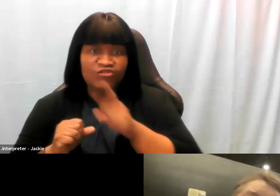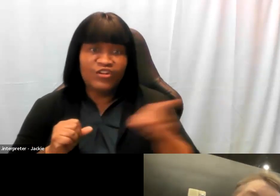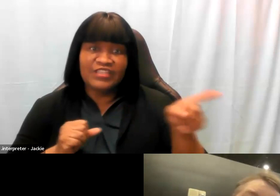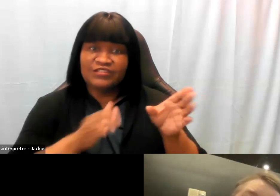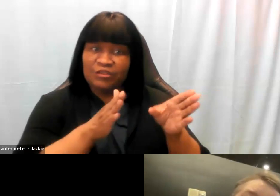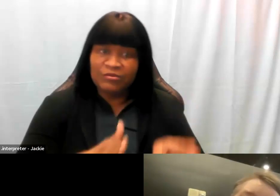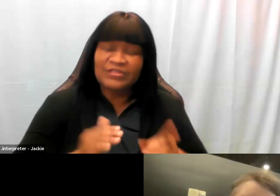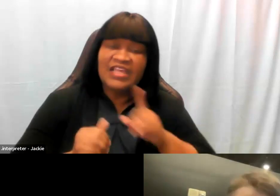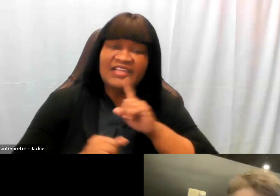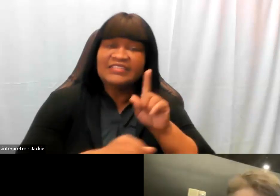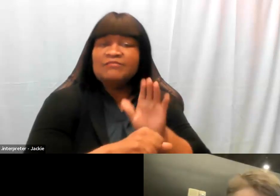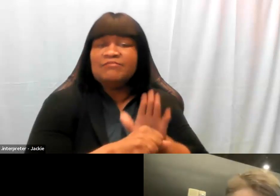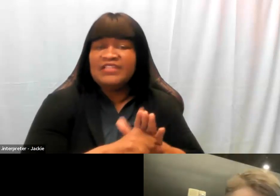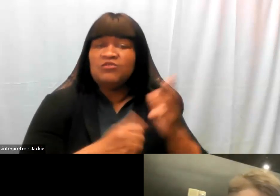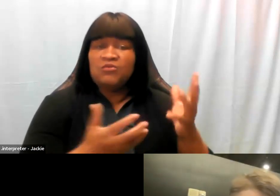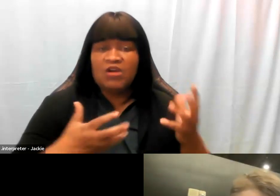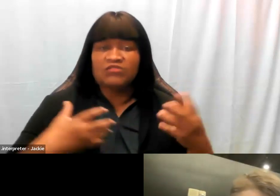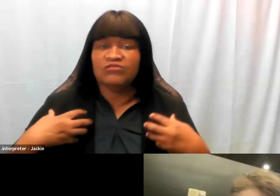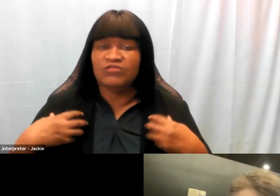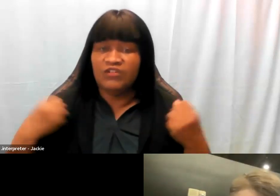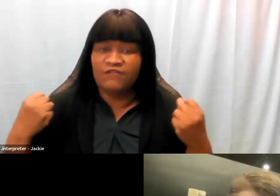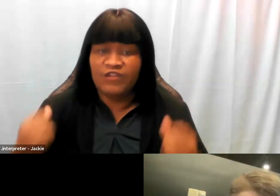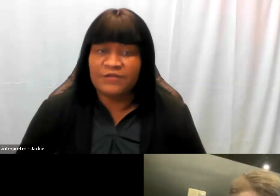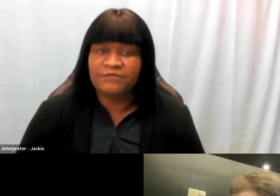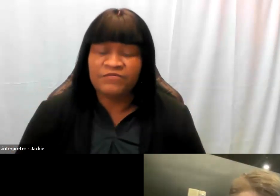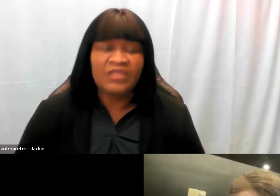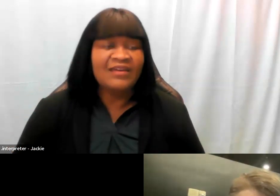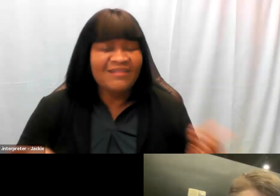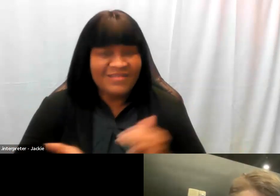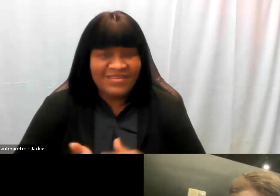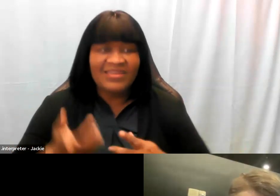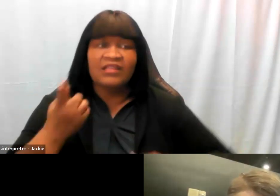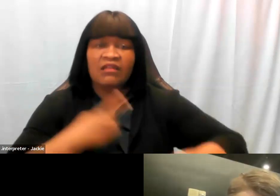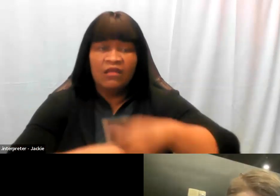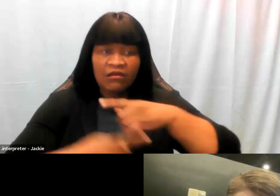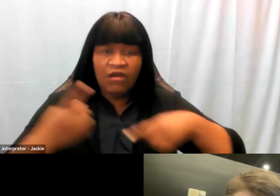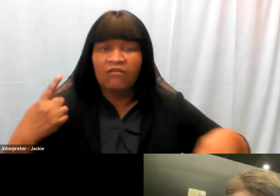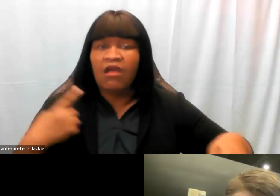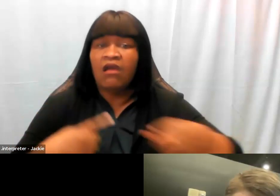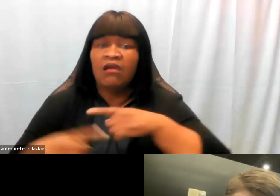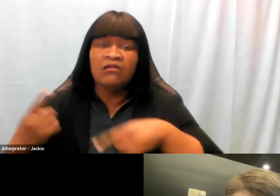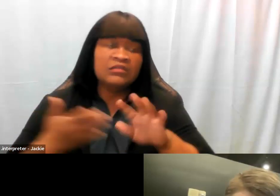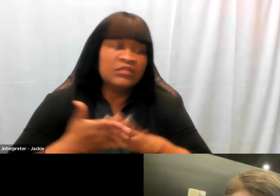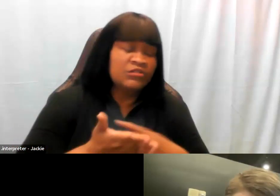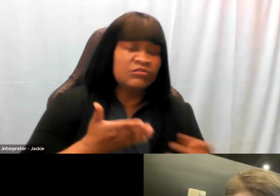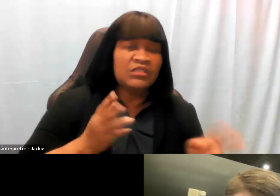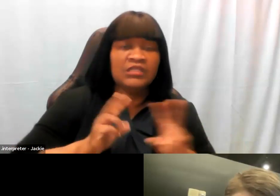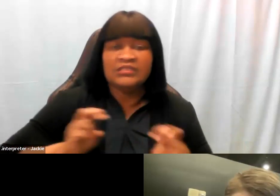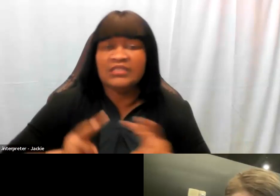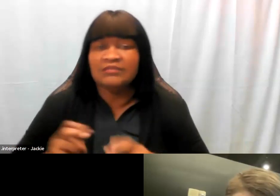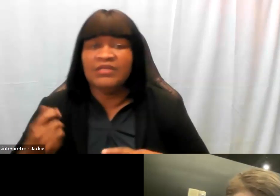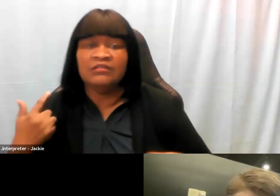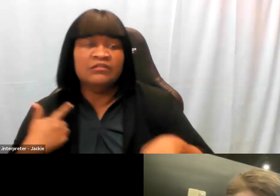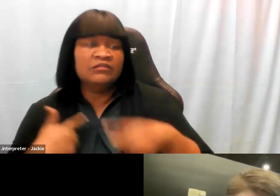is actually committed to his recovery. So we had a lot more runaround, scheduled an assessment,